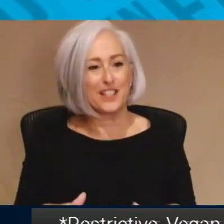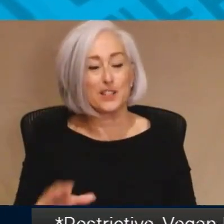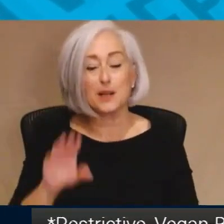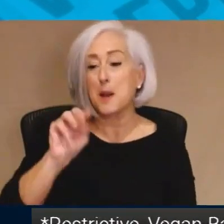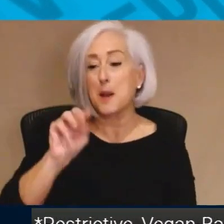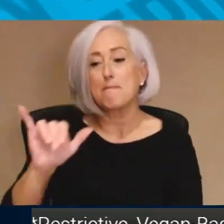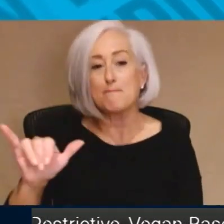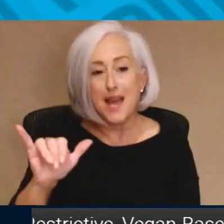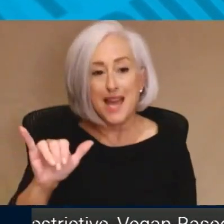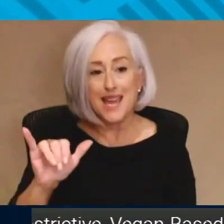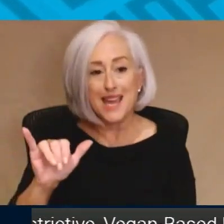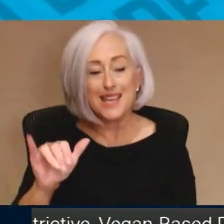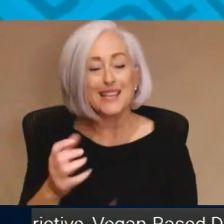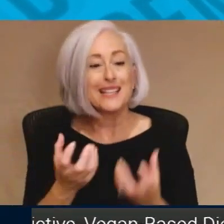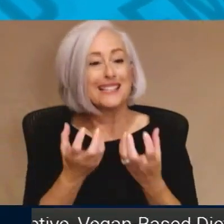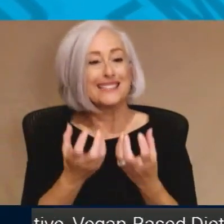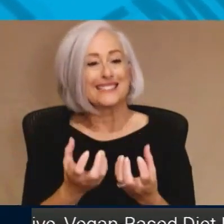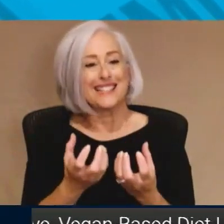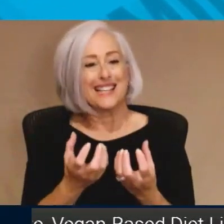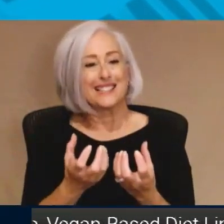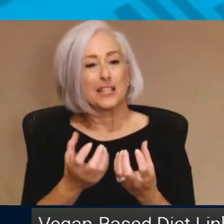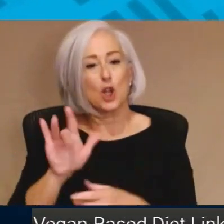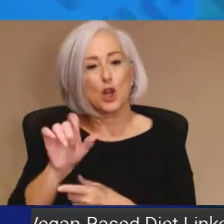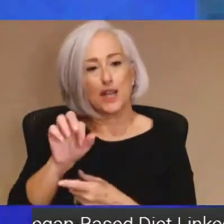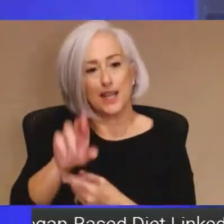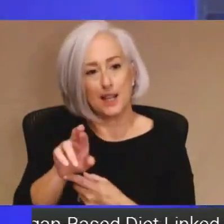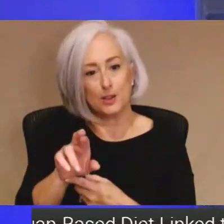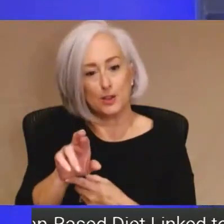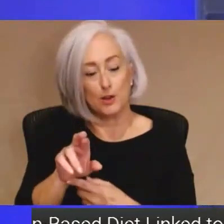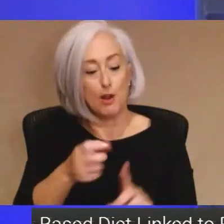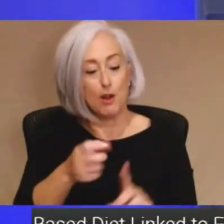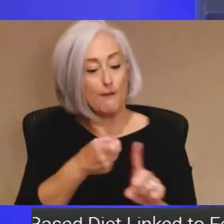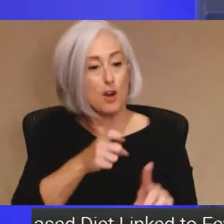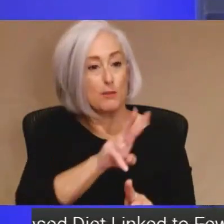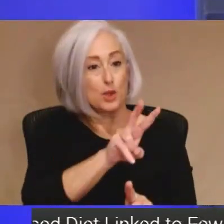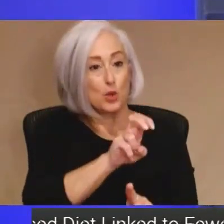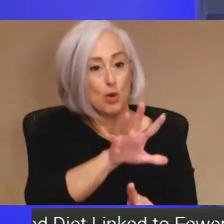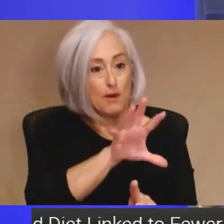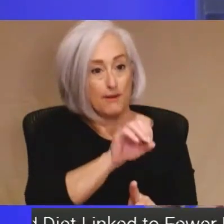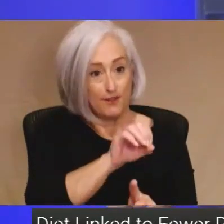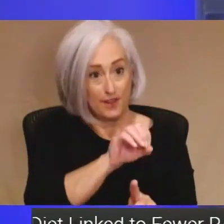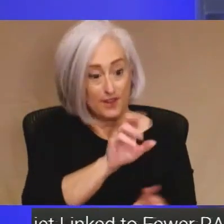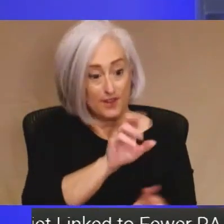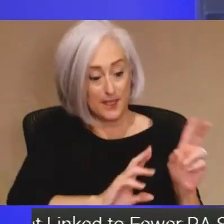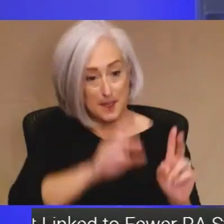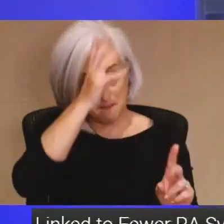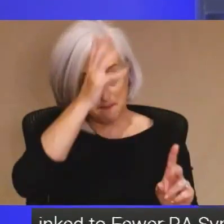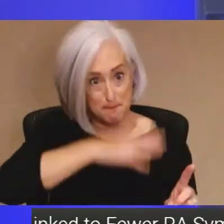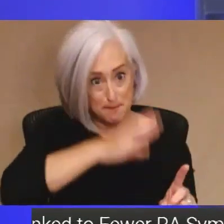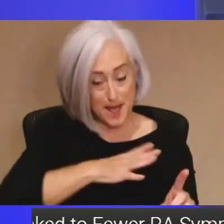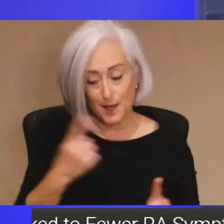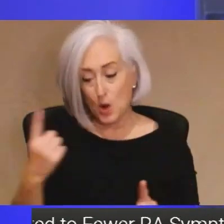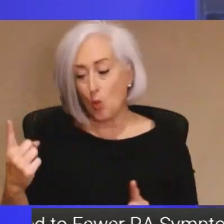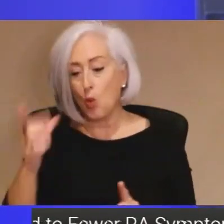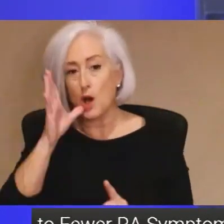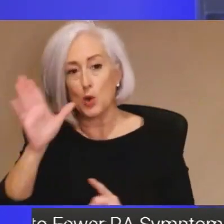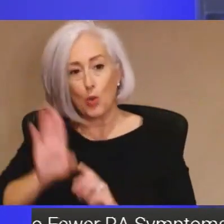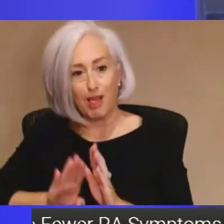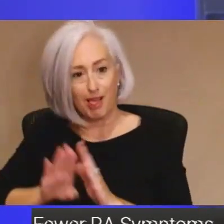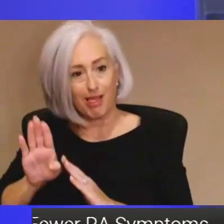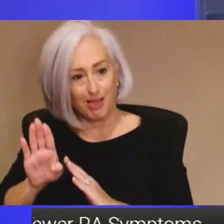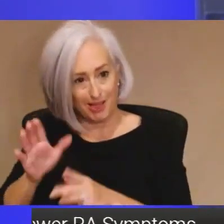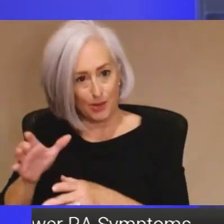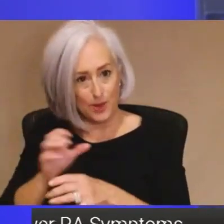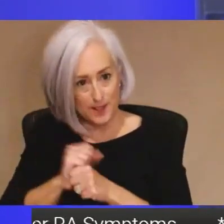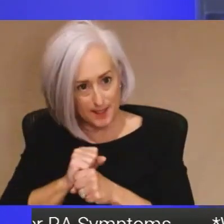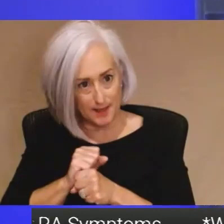Month. About one in 250 men will develop it in their lifetime. Although it's somewhat rare and usually successfully